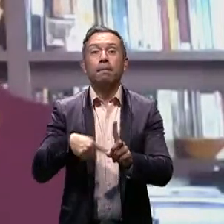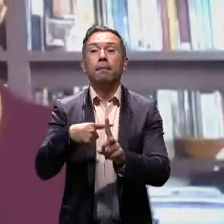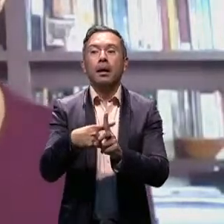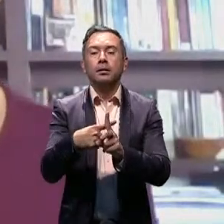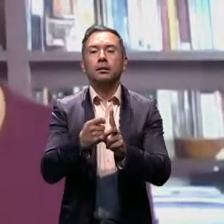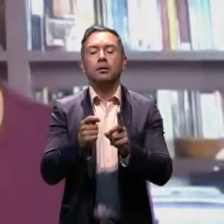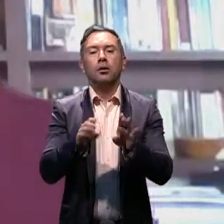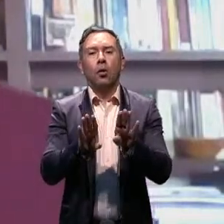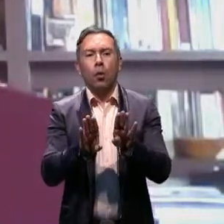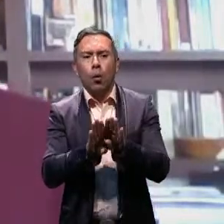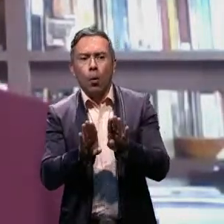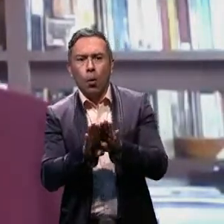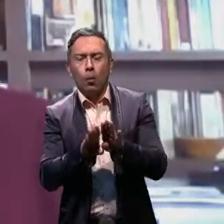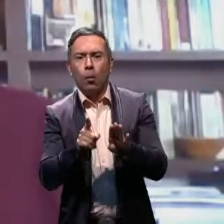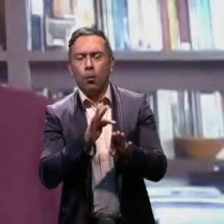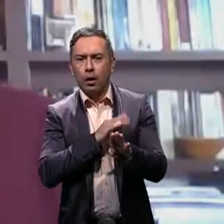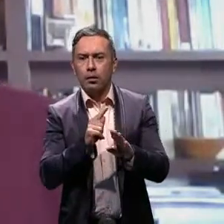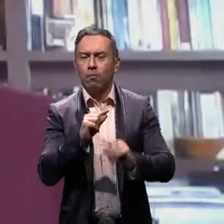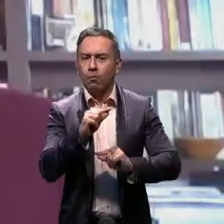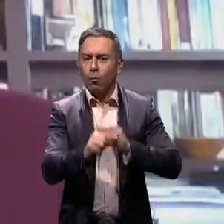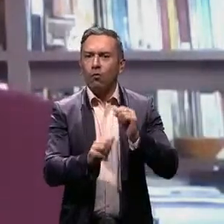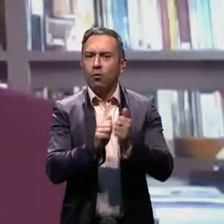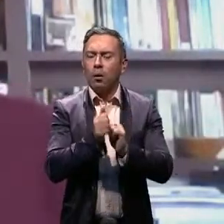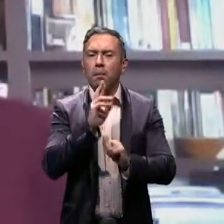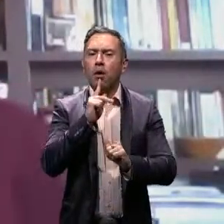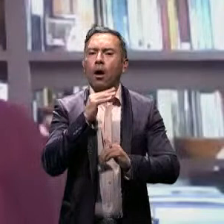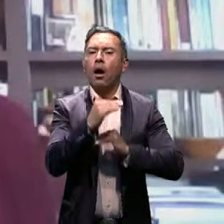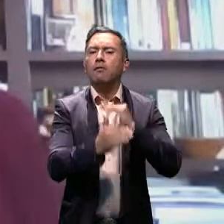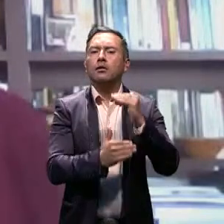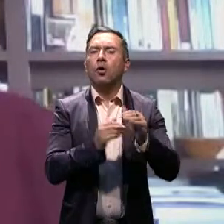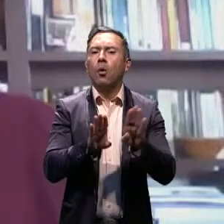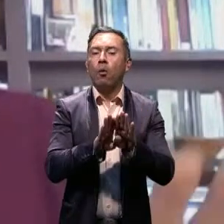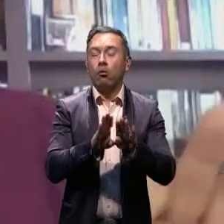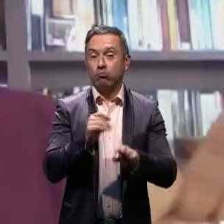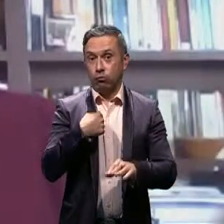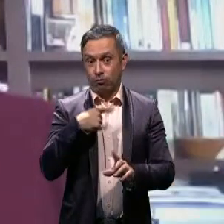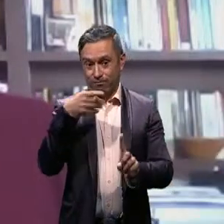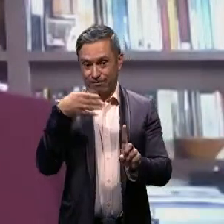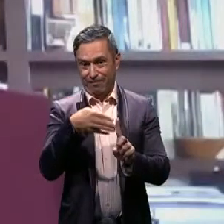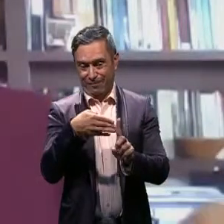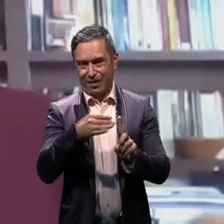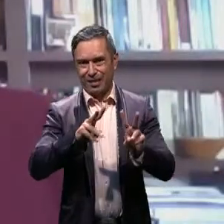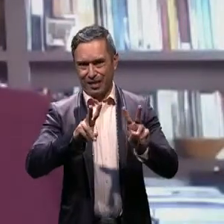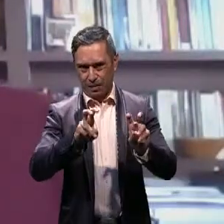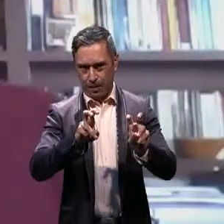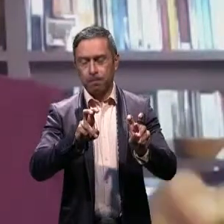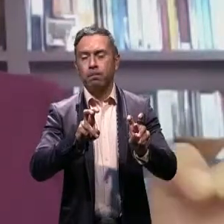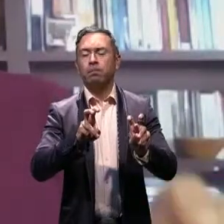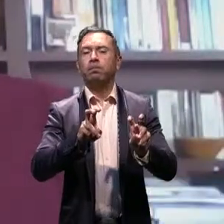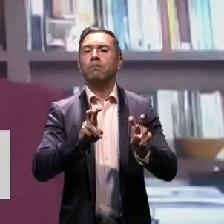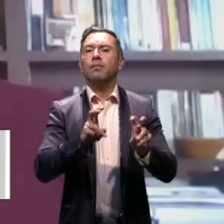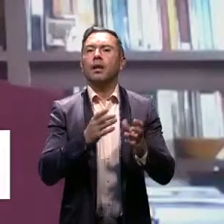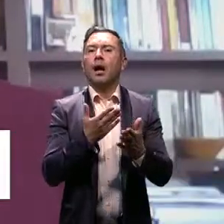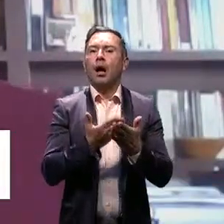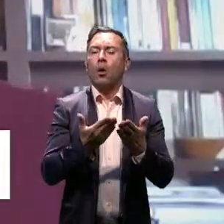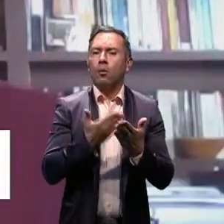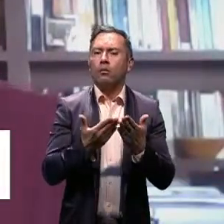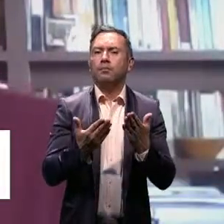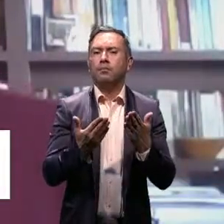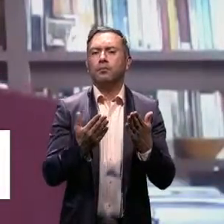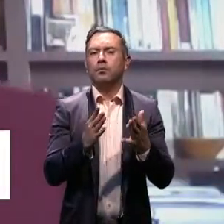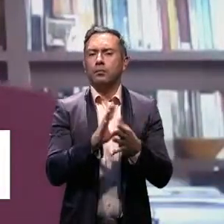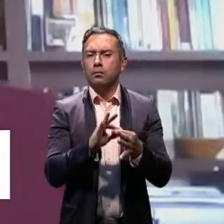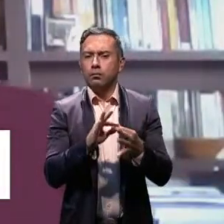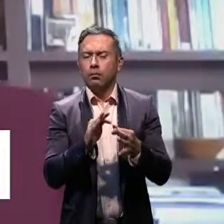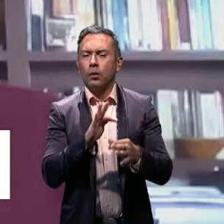with the strengths in how we are going to go forward. I insist the support